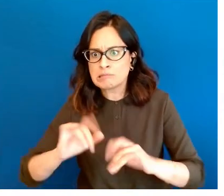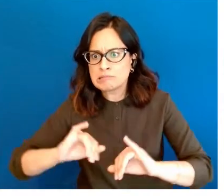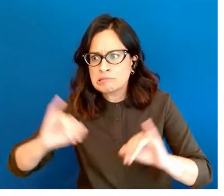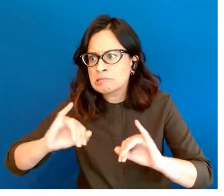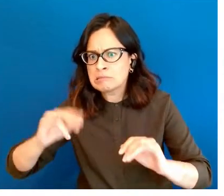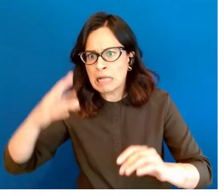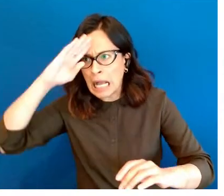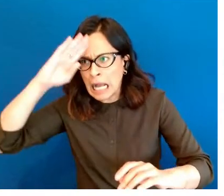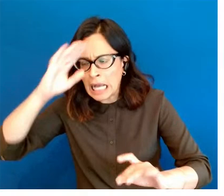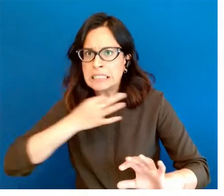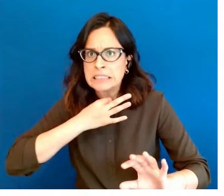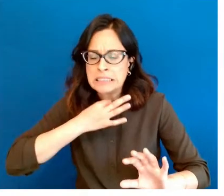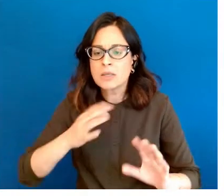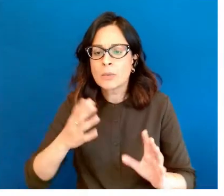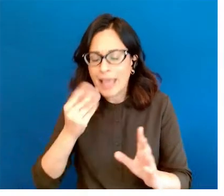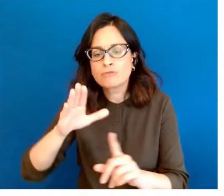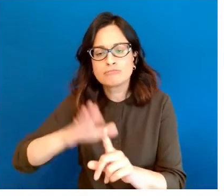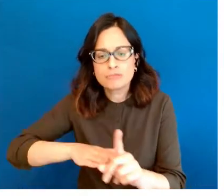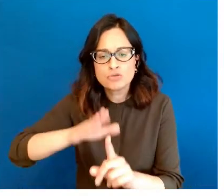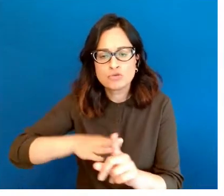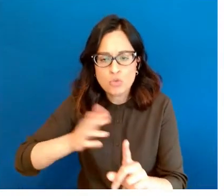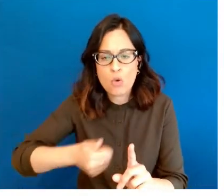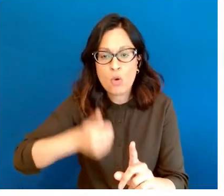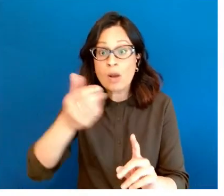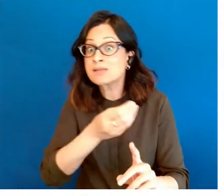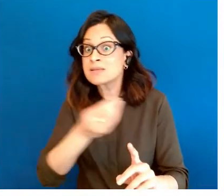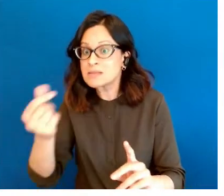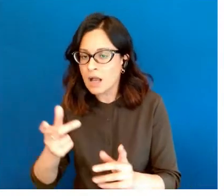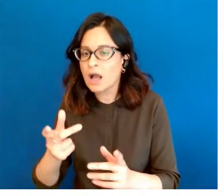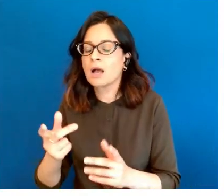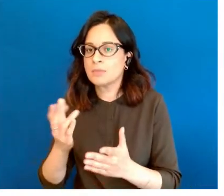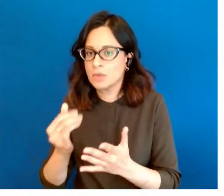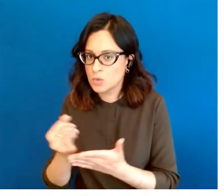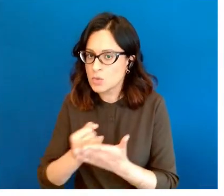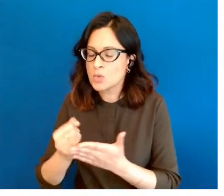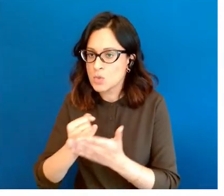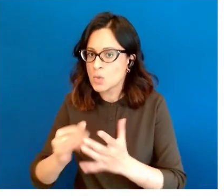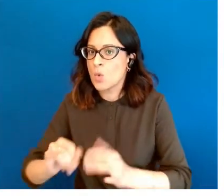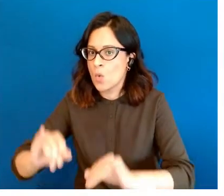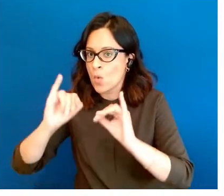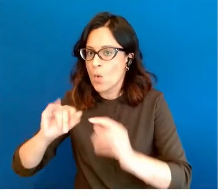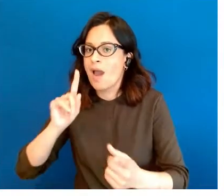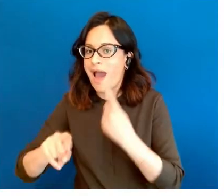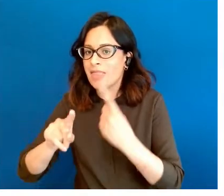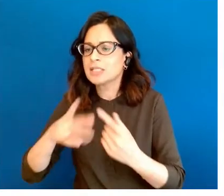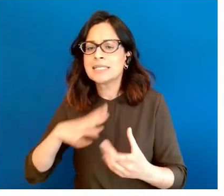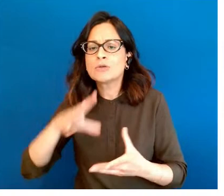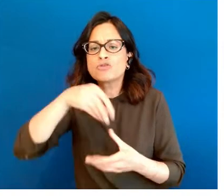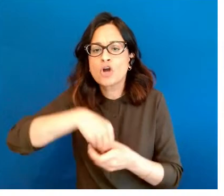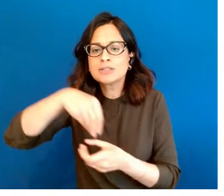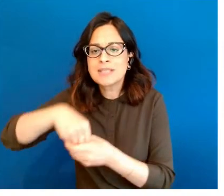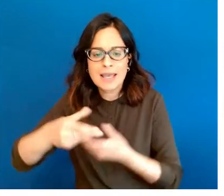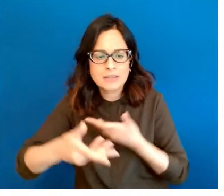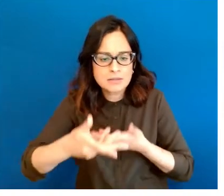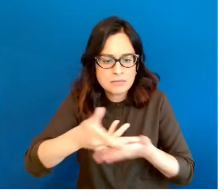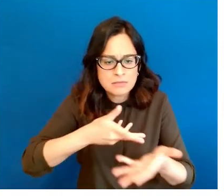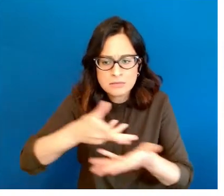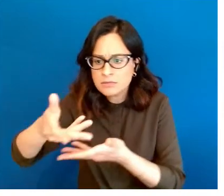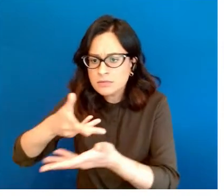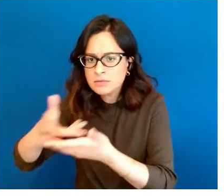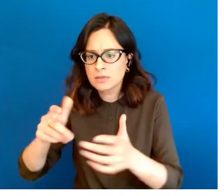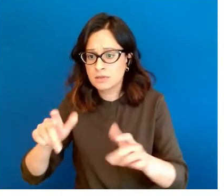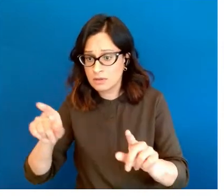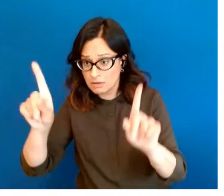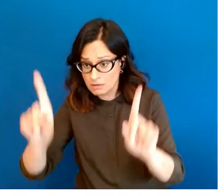Some of them do have a severe food allergy, but it's just got to be put into context. So it's about making an accurate